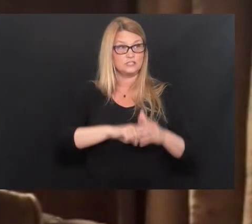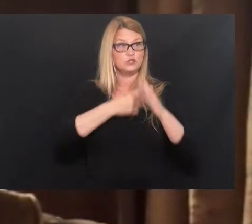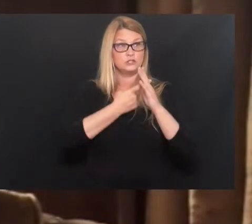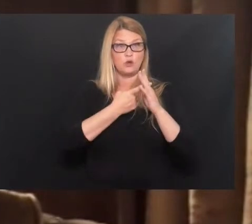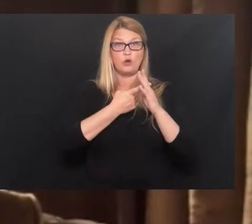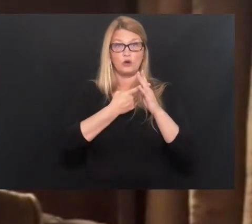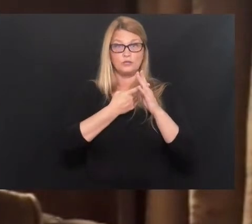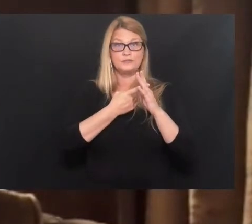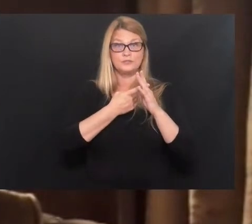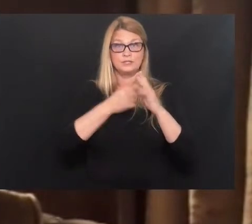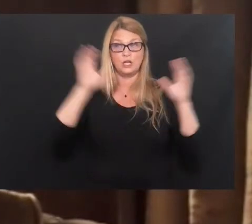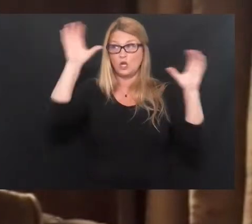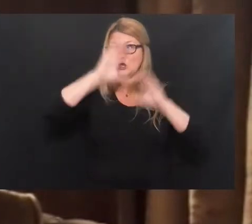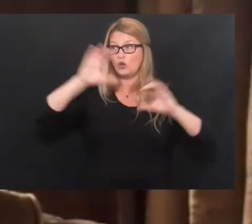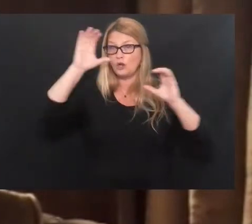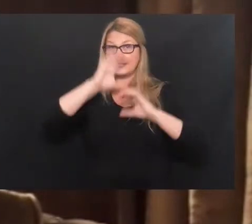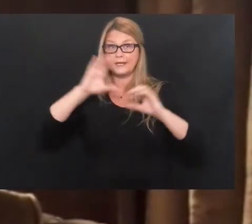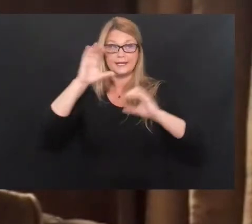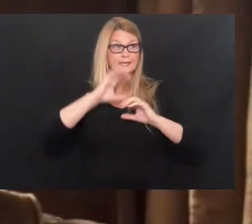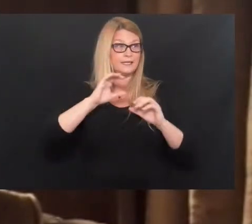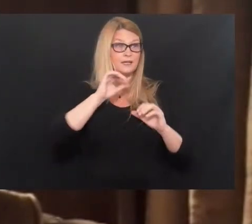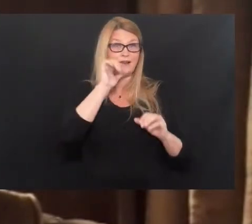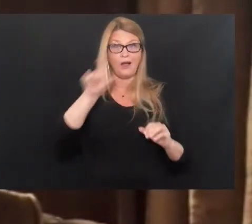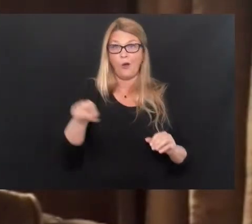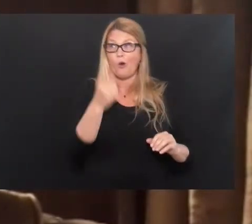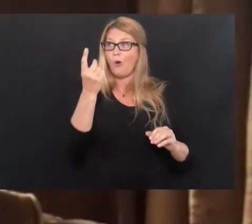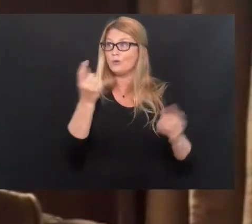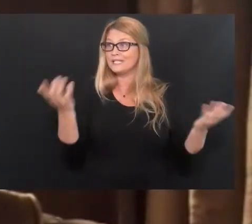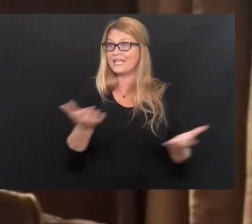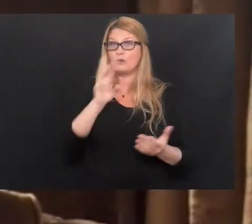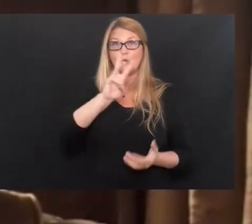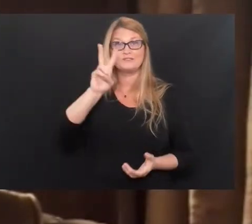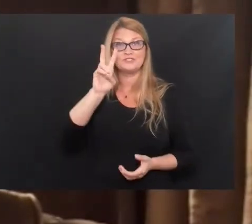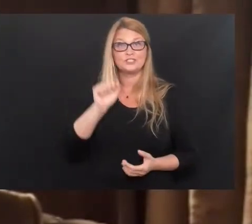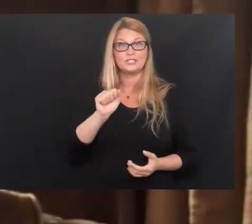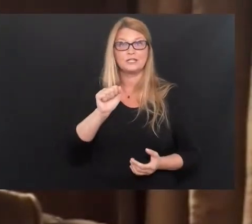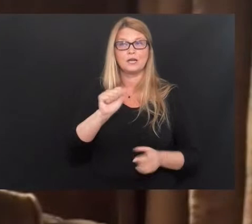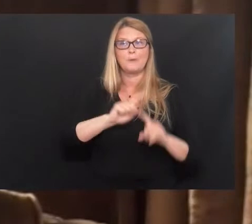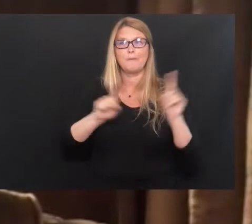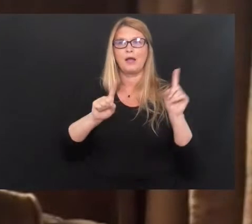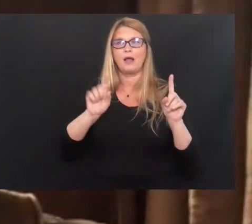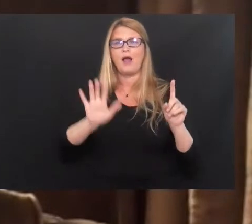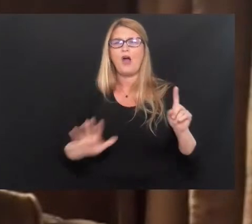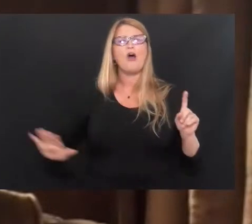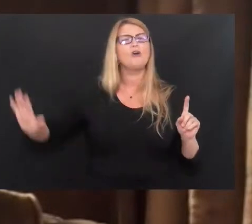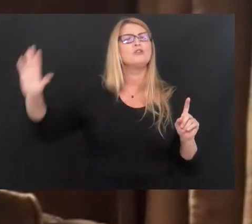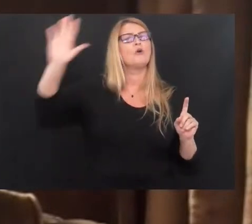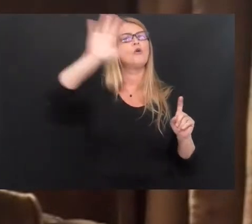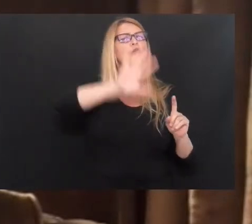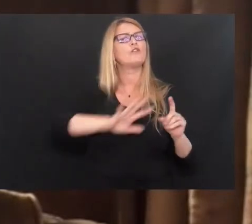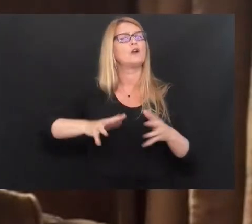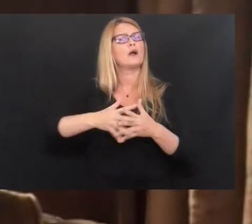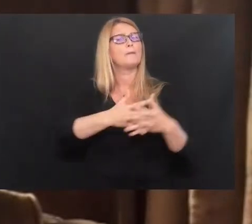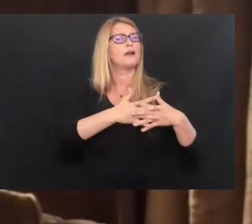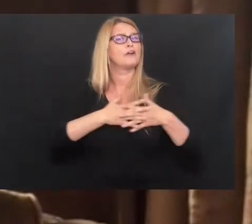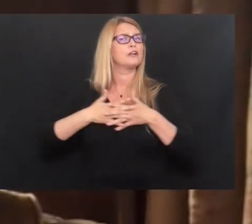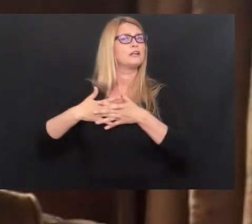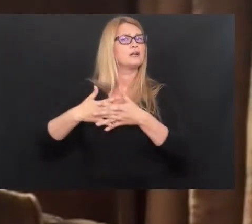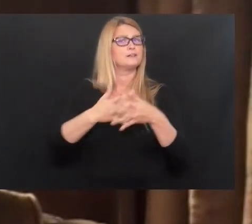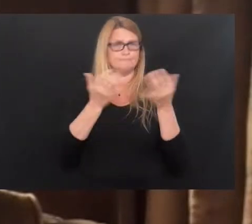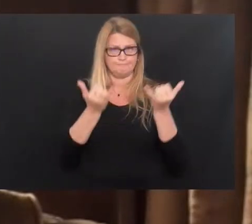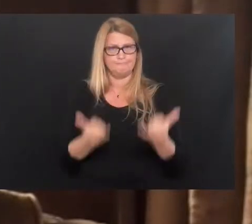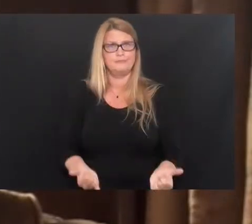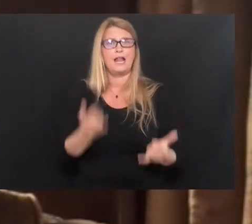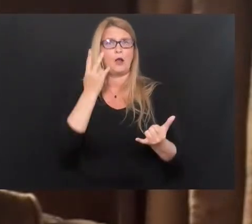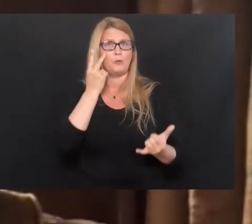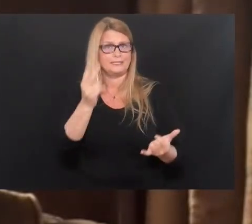look, not only in West Virginia, but we look around this country, the good news is we are seeing the deaths